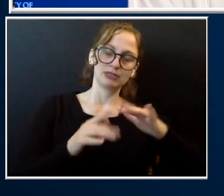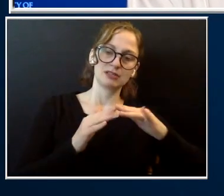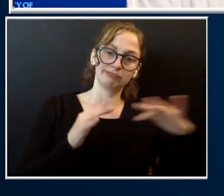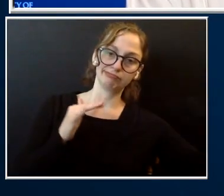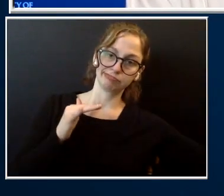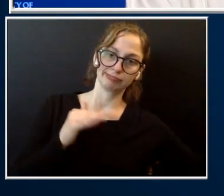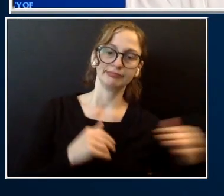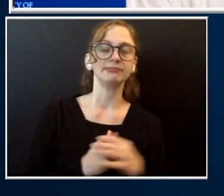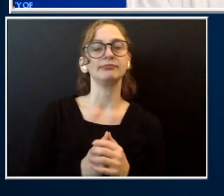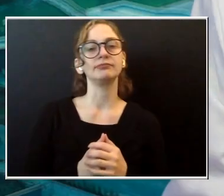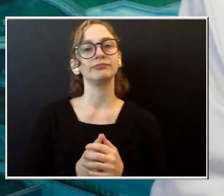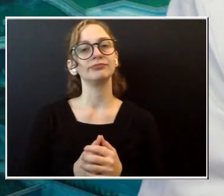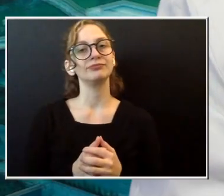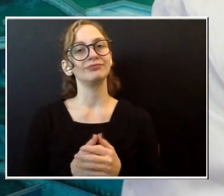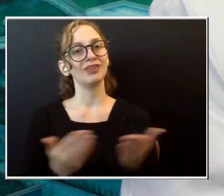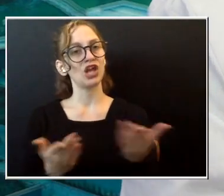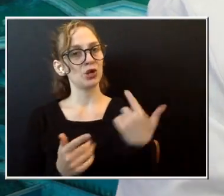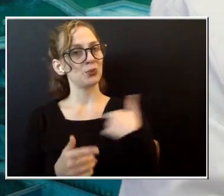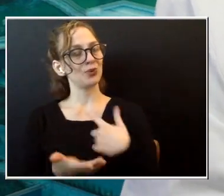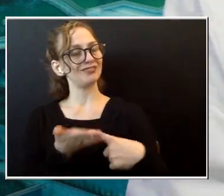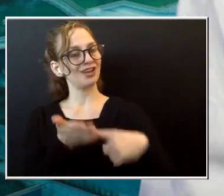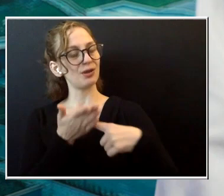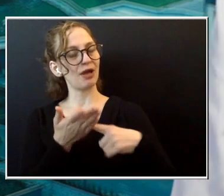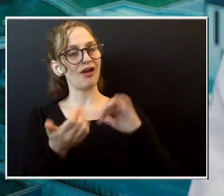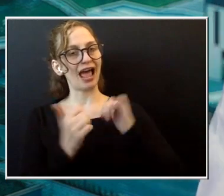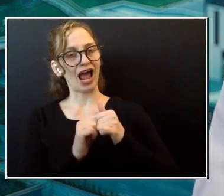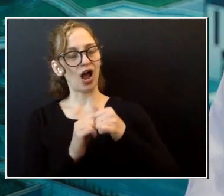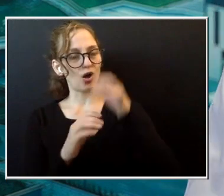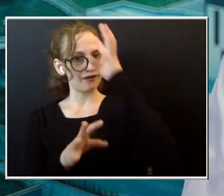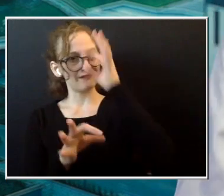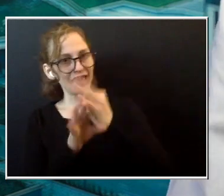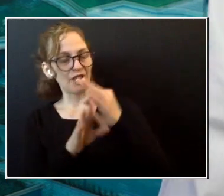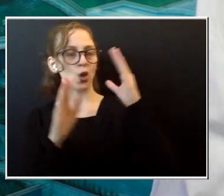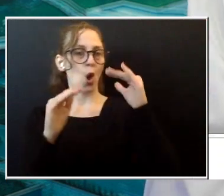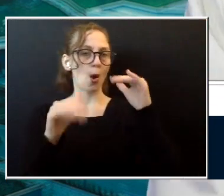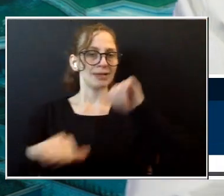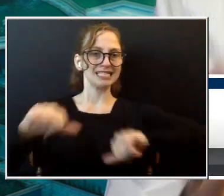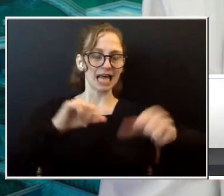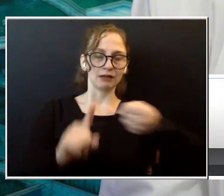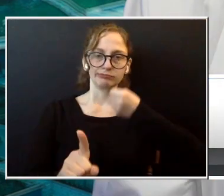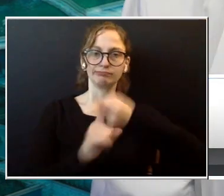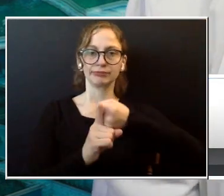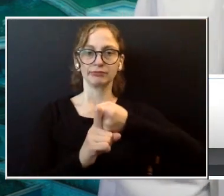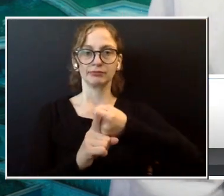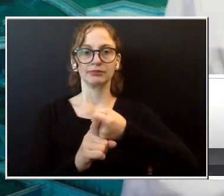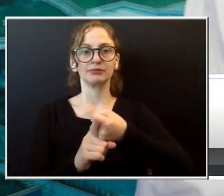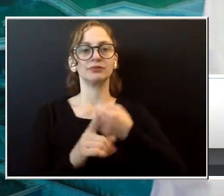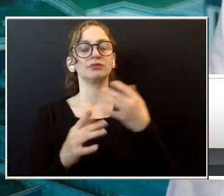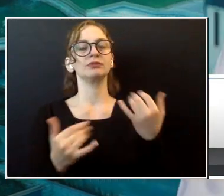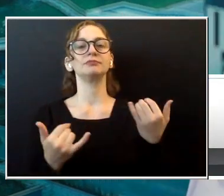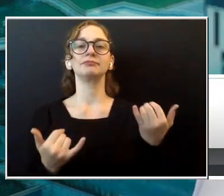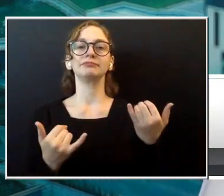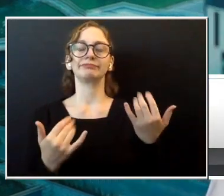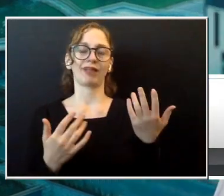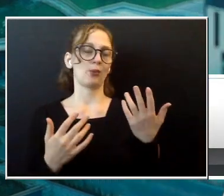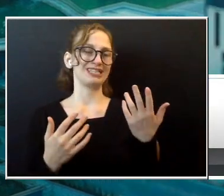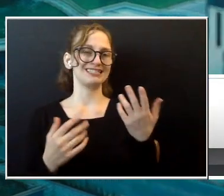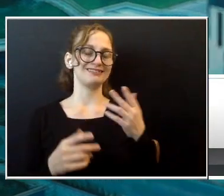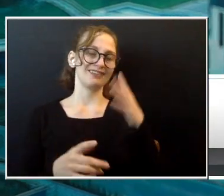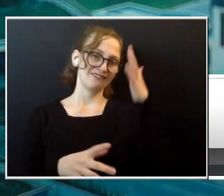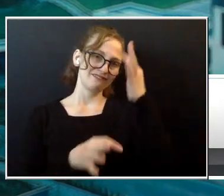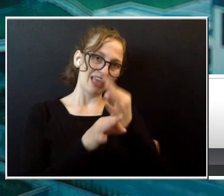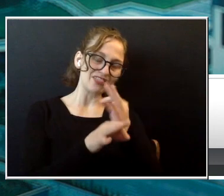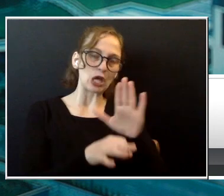many times about the impact of faith, hope, and science. And I think, faith right now that will keep your information private, and that this will come